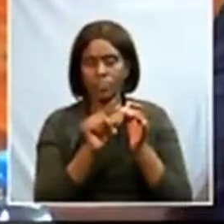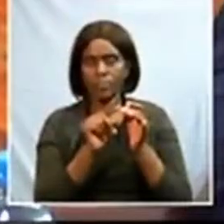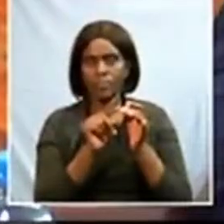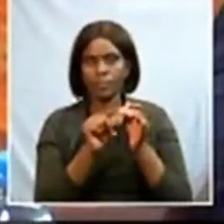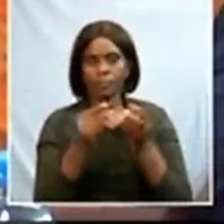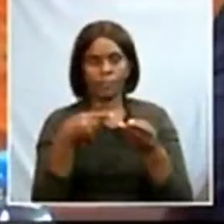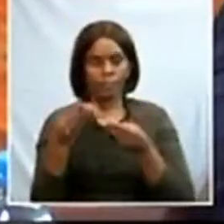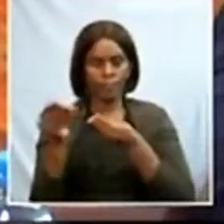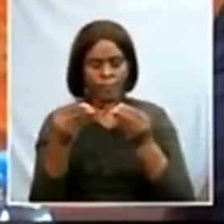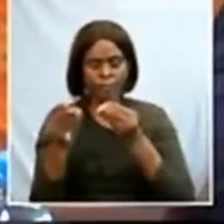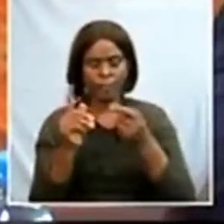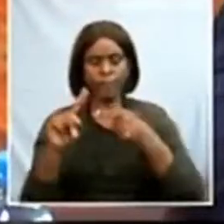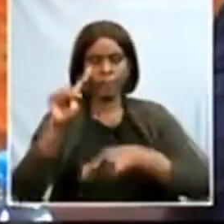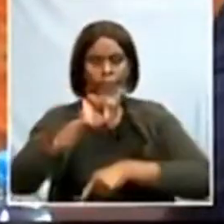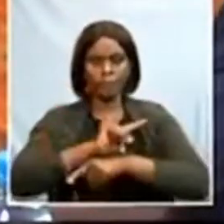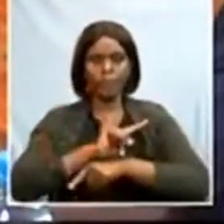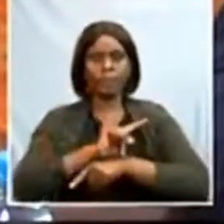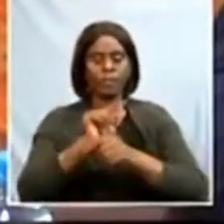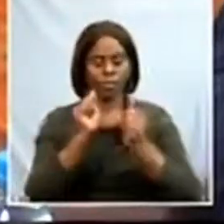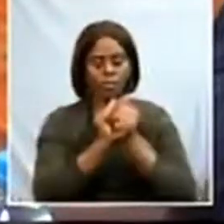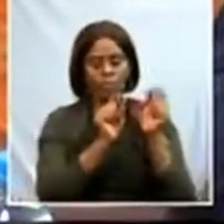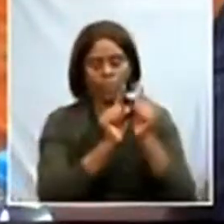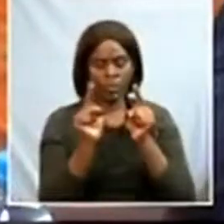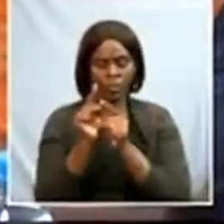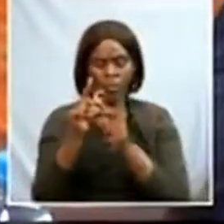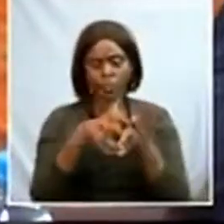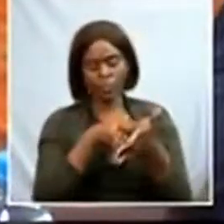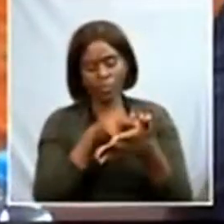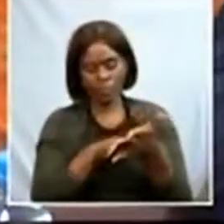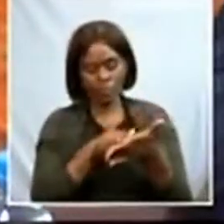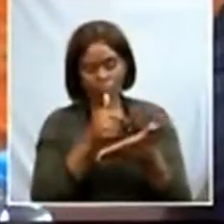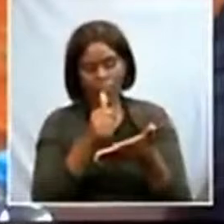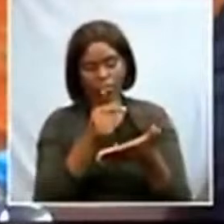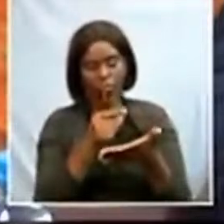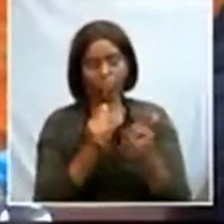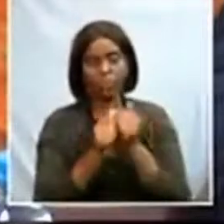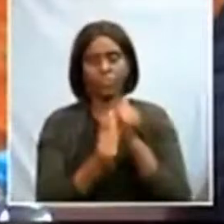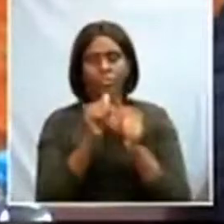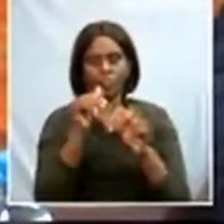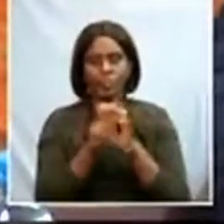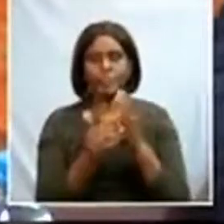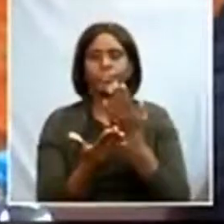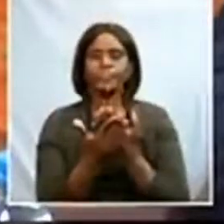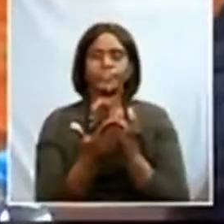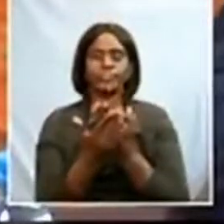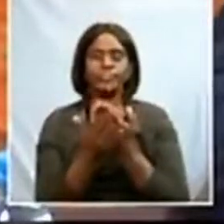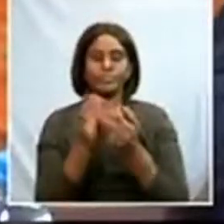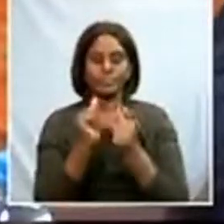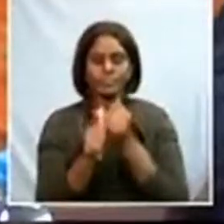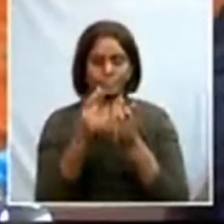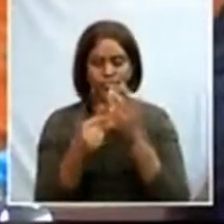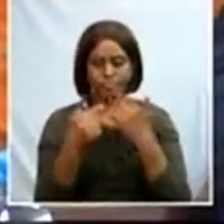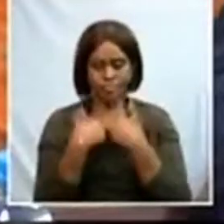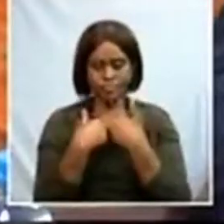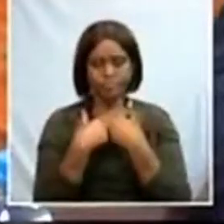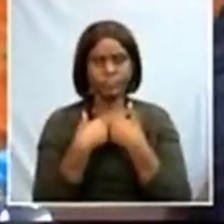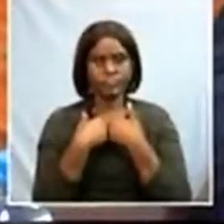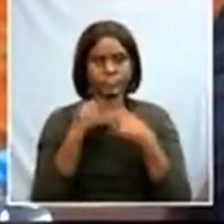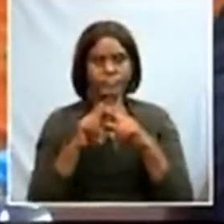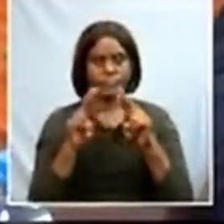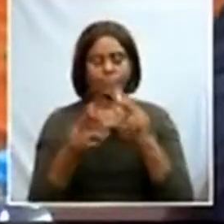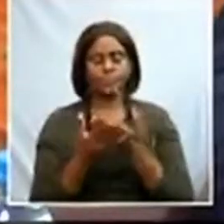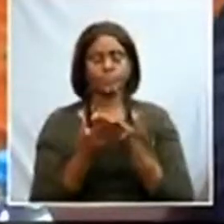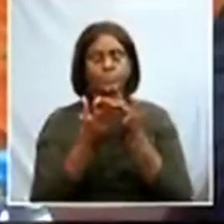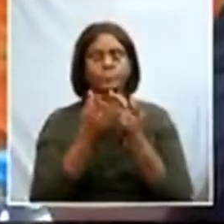the expenditure to date, and also the ledgers are the ones that are in the addendum that have, Chair,